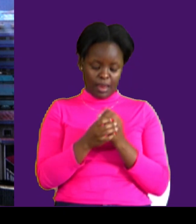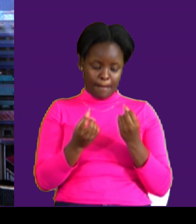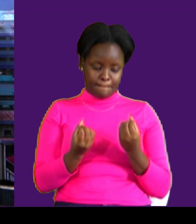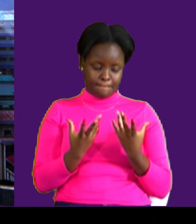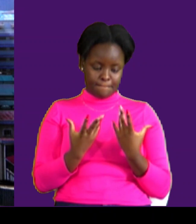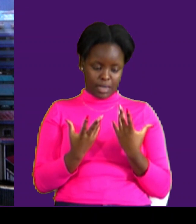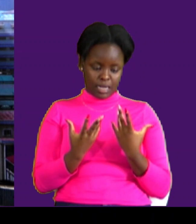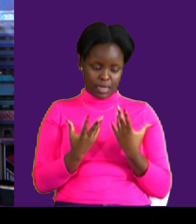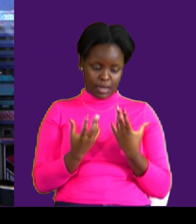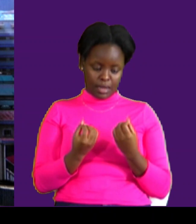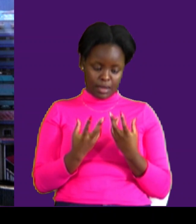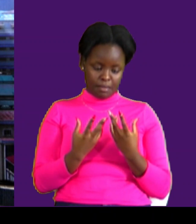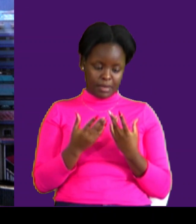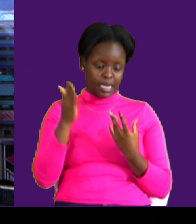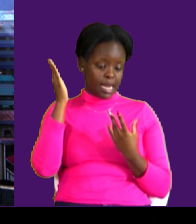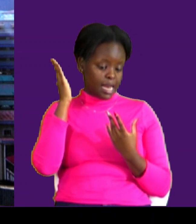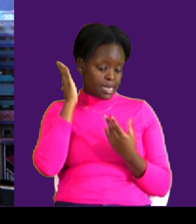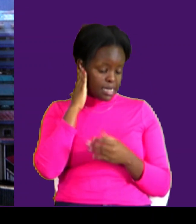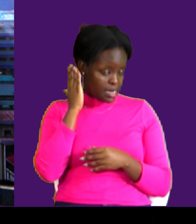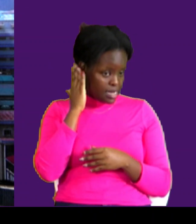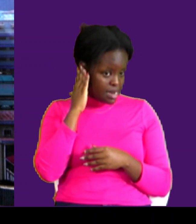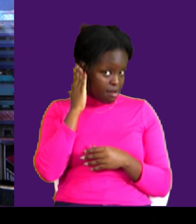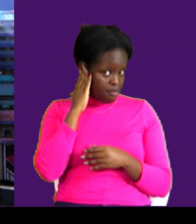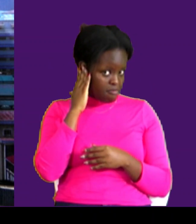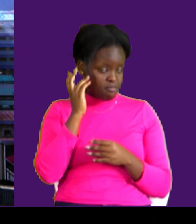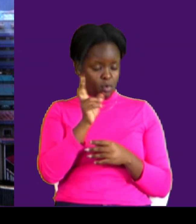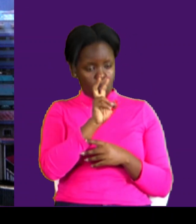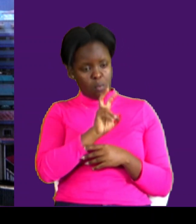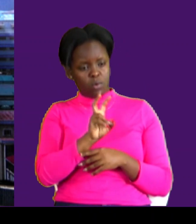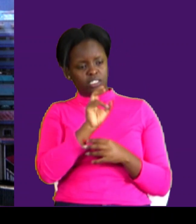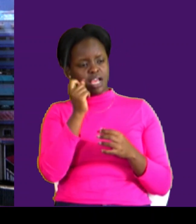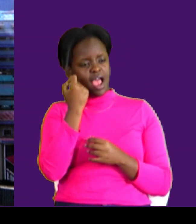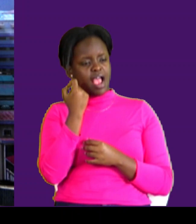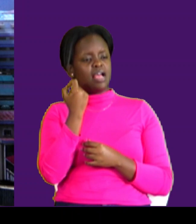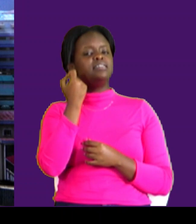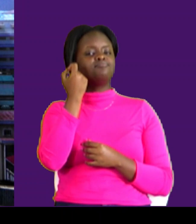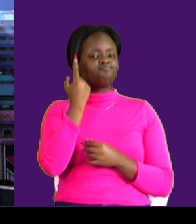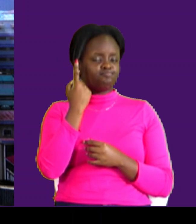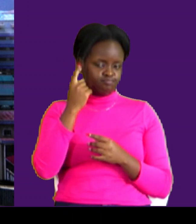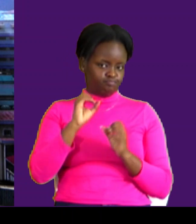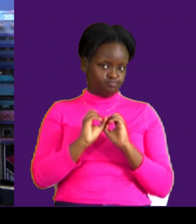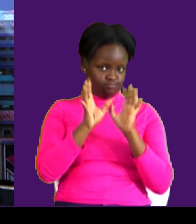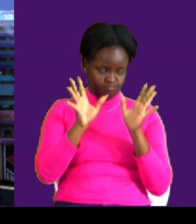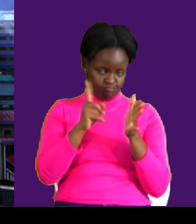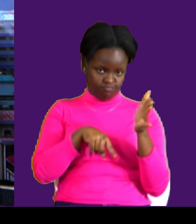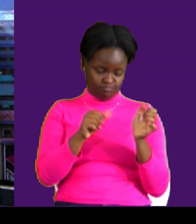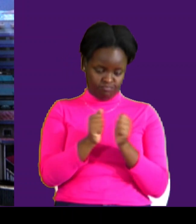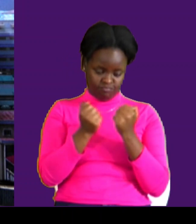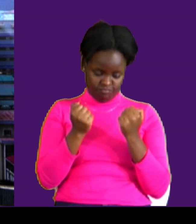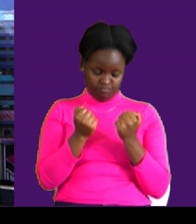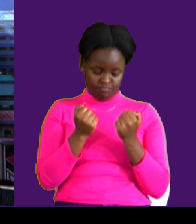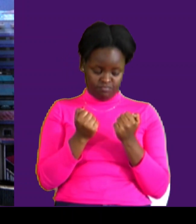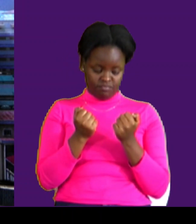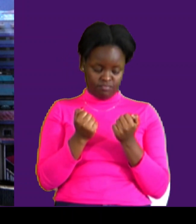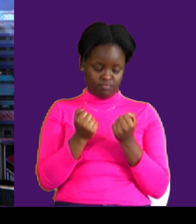many deaf just watch it and understand what is really happening.